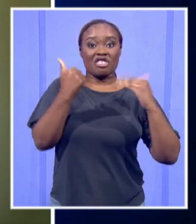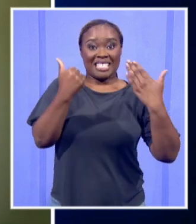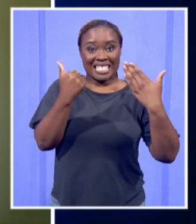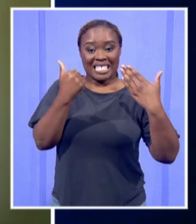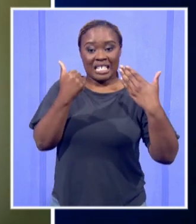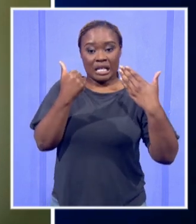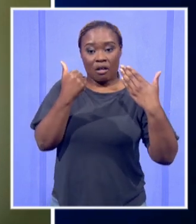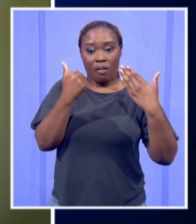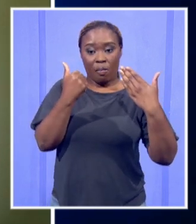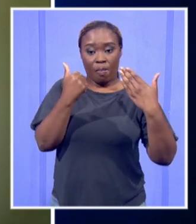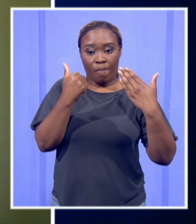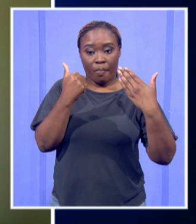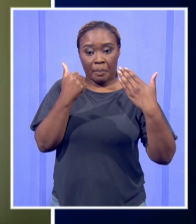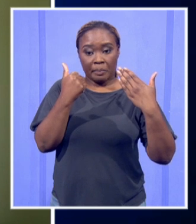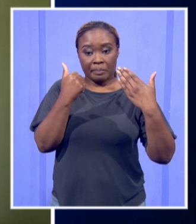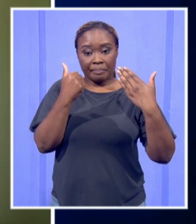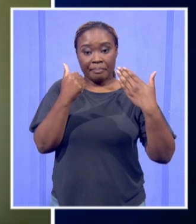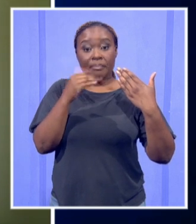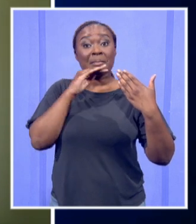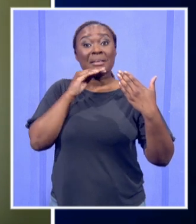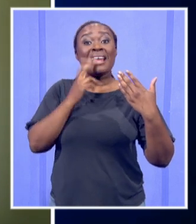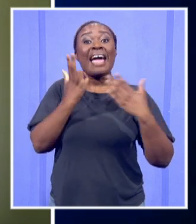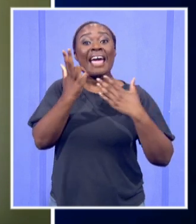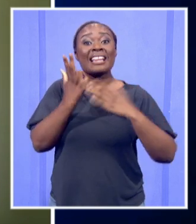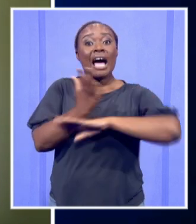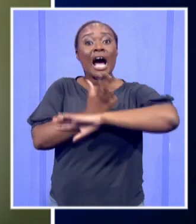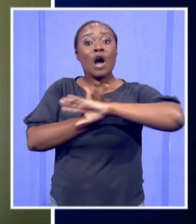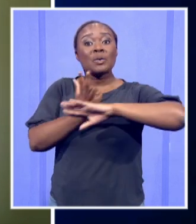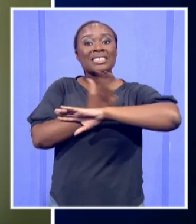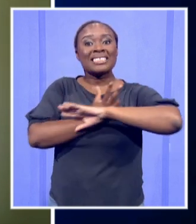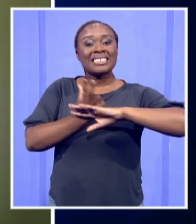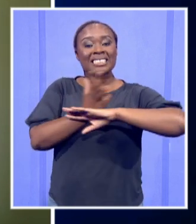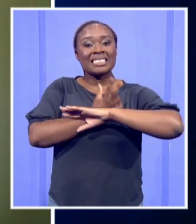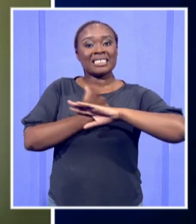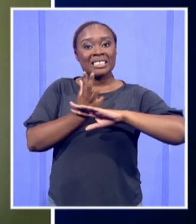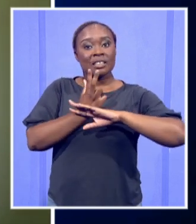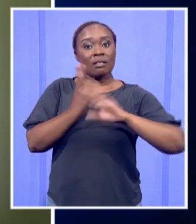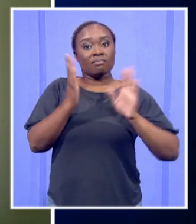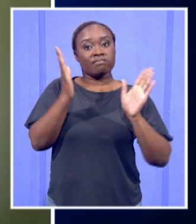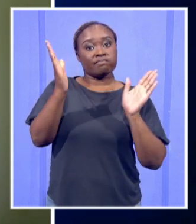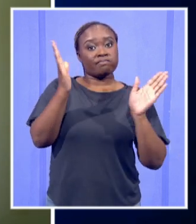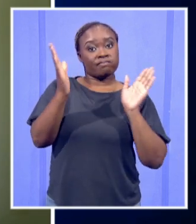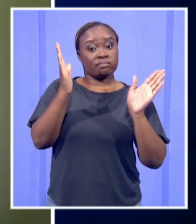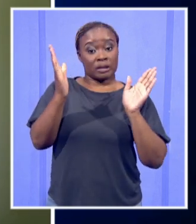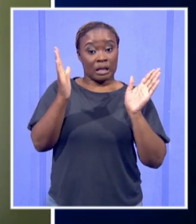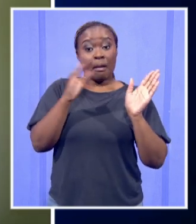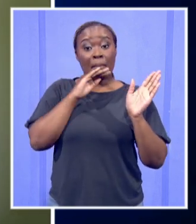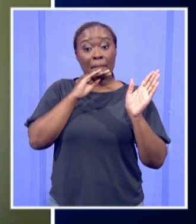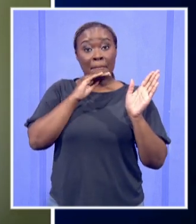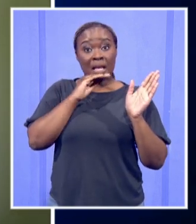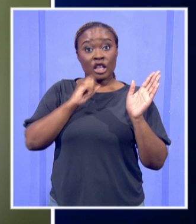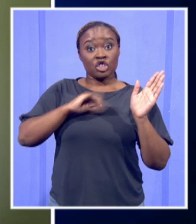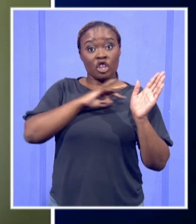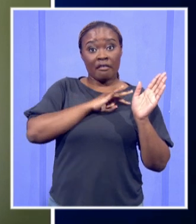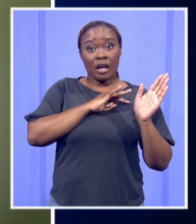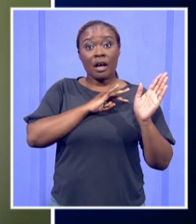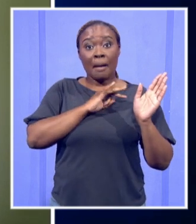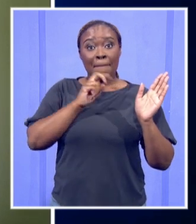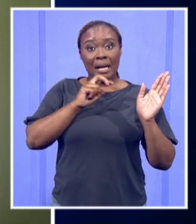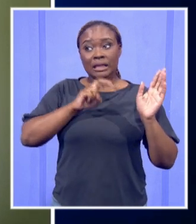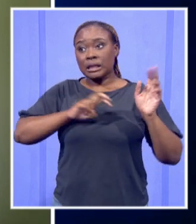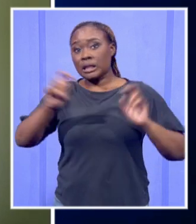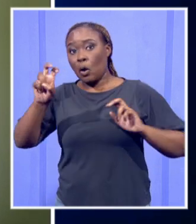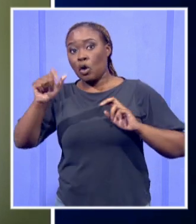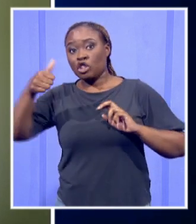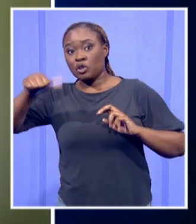shedding, you're having 8 hours out of 24 of load shedding. That means staff have to run backwards and forwards, switching